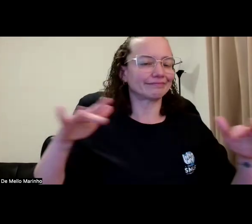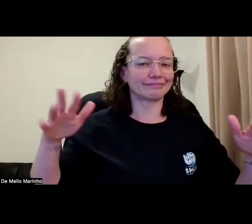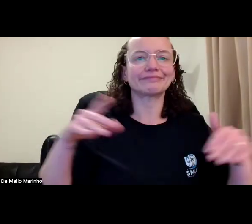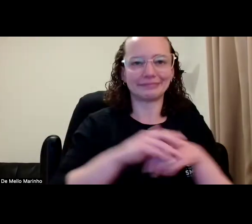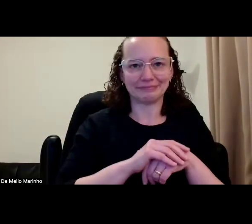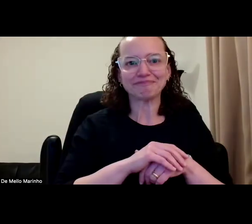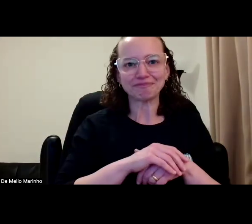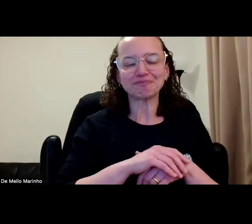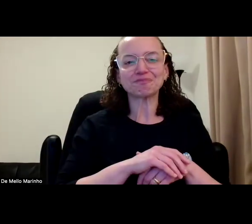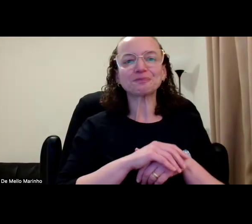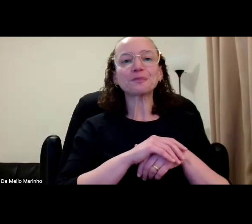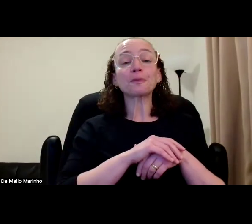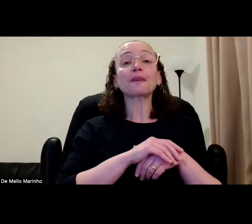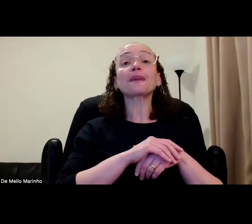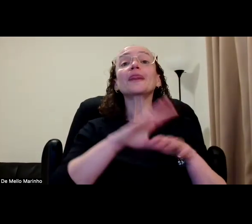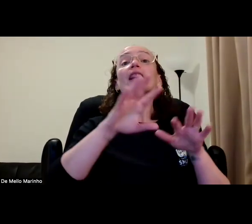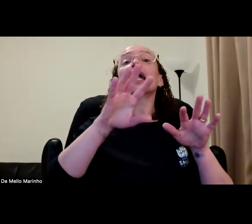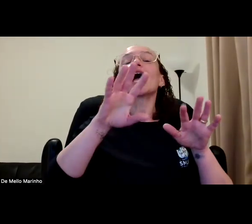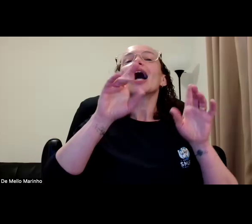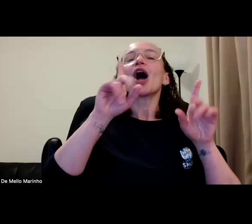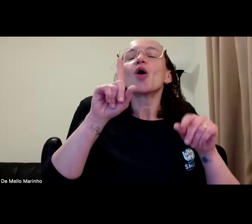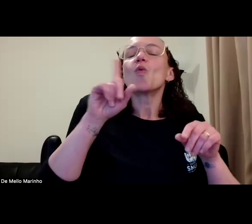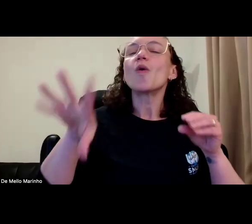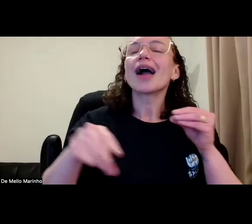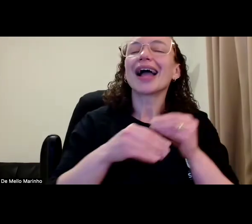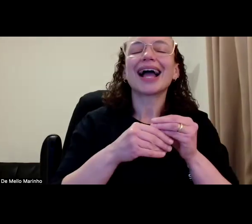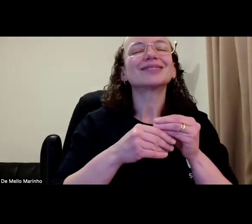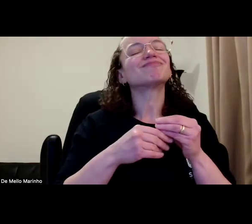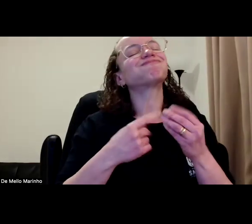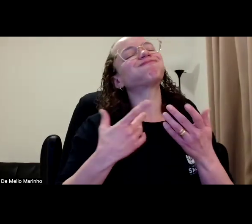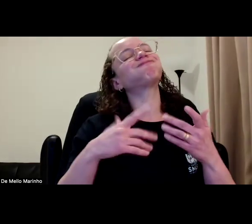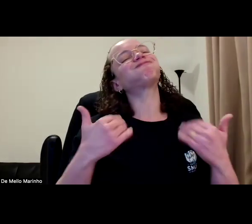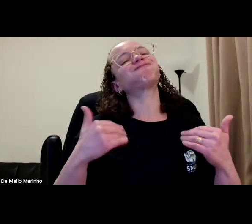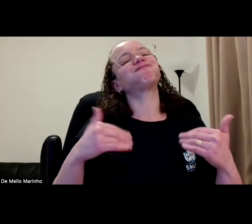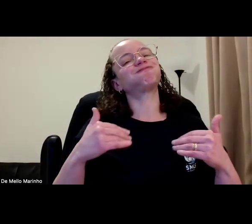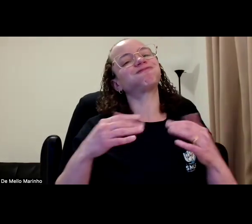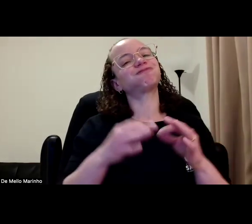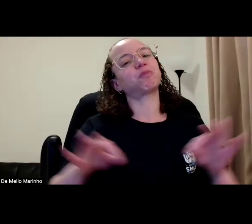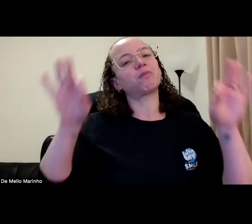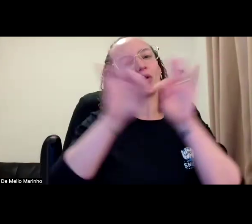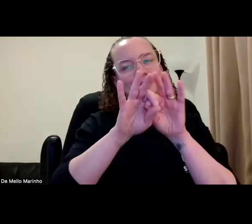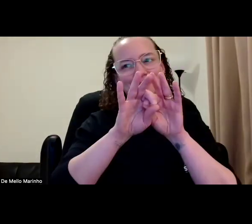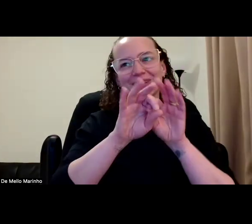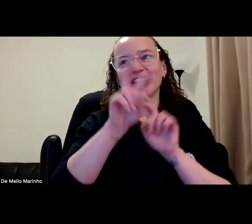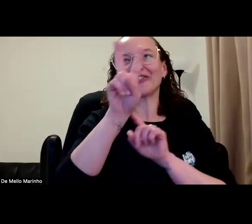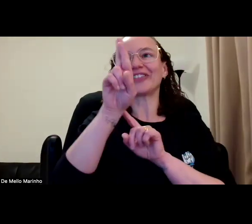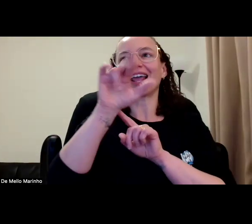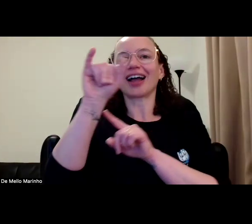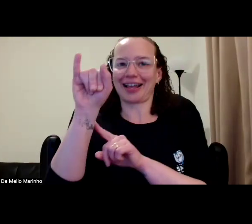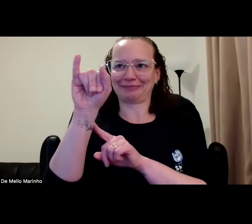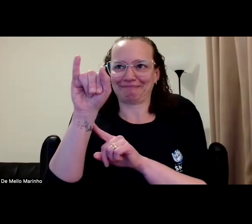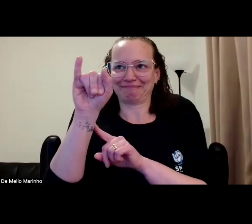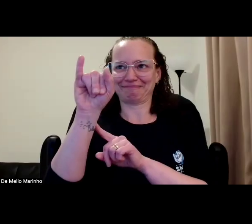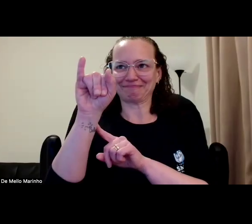the dentist needs to be able to be close to the instruments and close to everything. Also, I wanted to add that it is